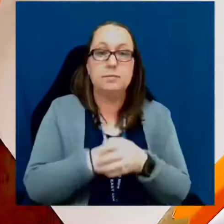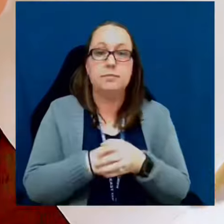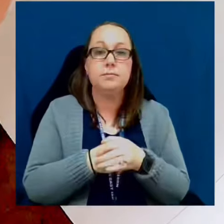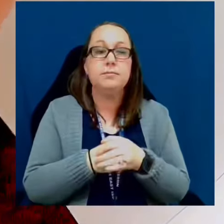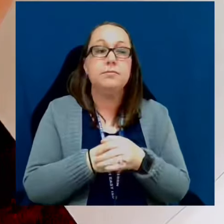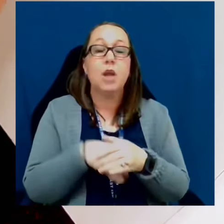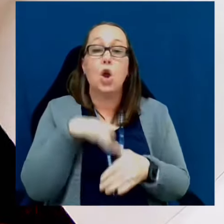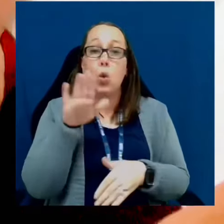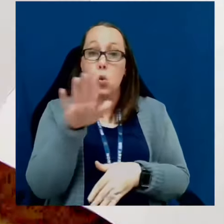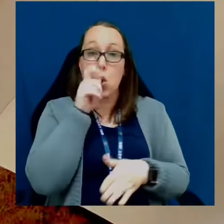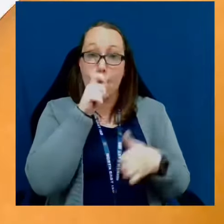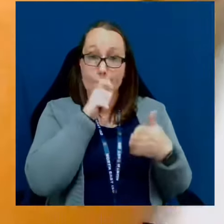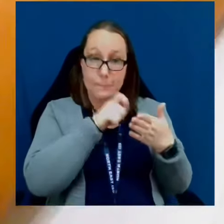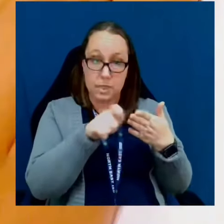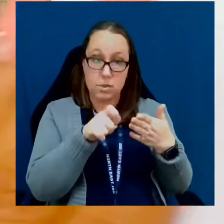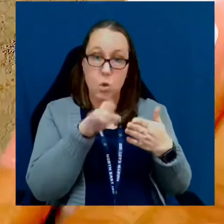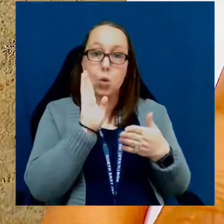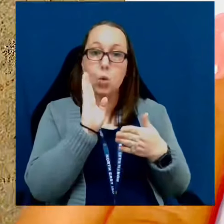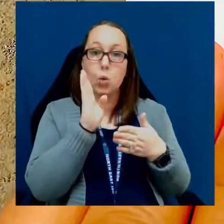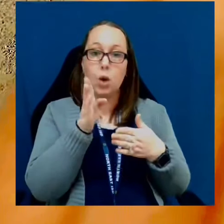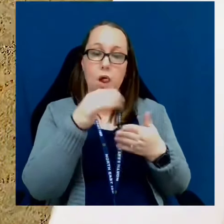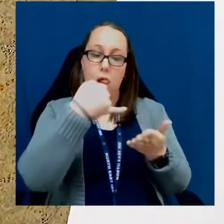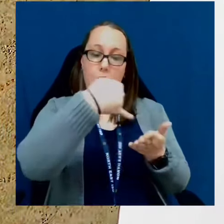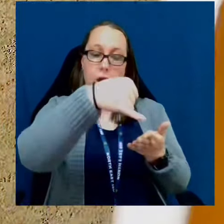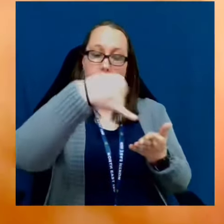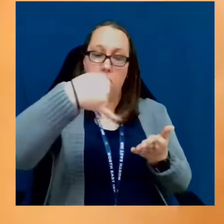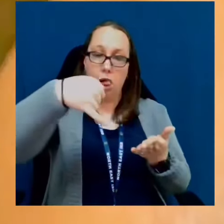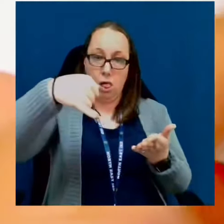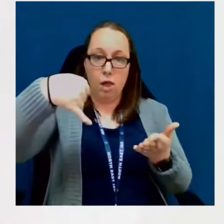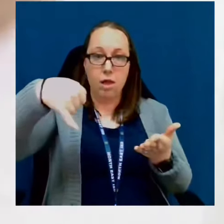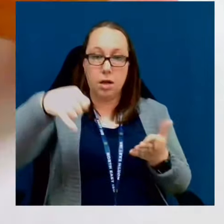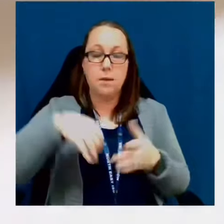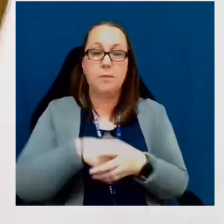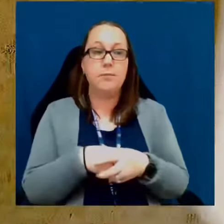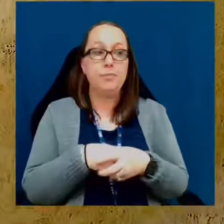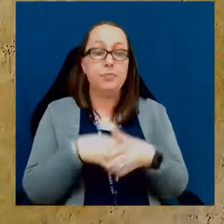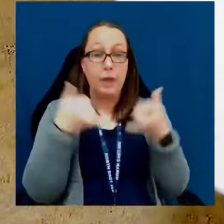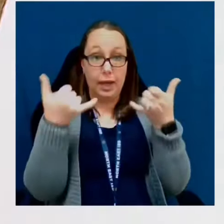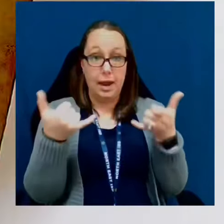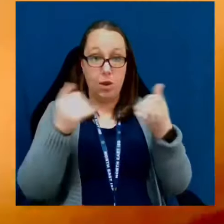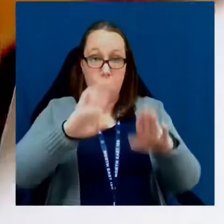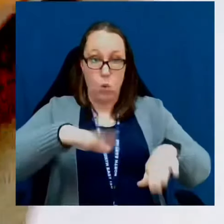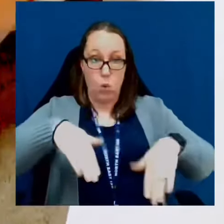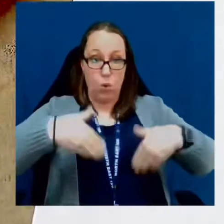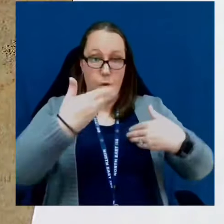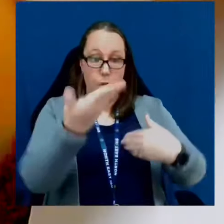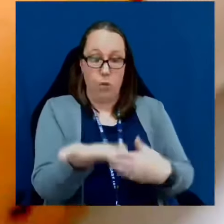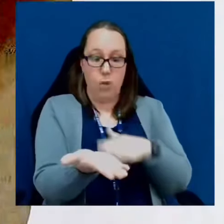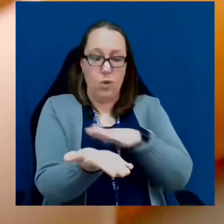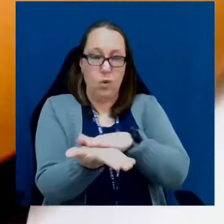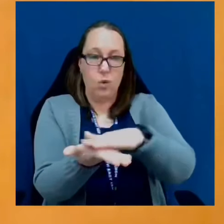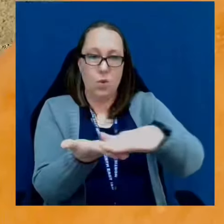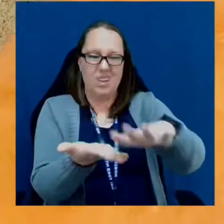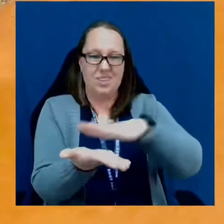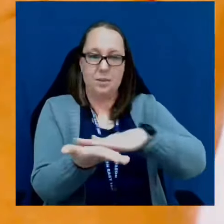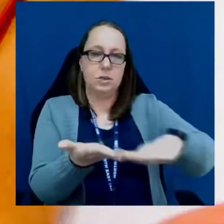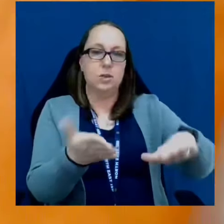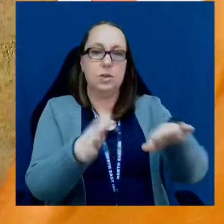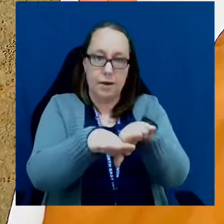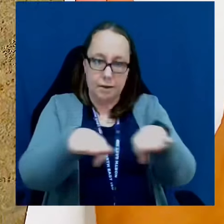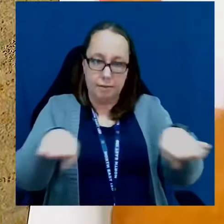to take your pencil and trace those lines. Once you do that, flip it over and smooth it out a little bit. You don't want to keep a